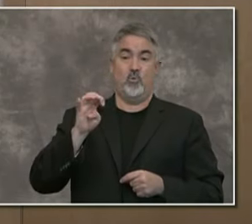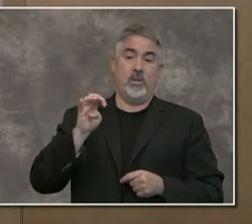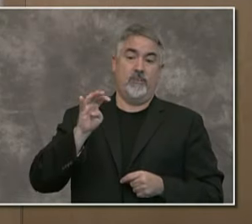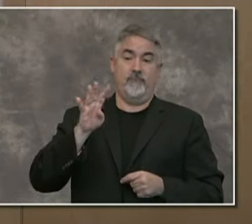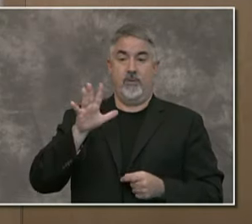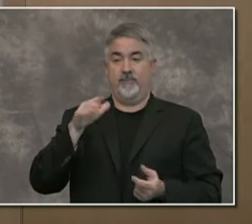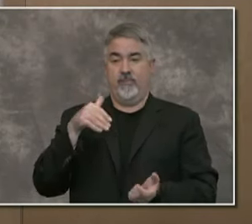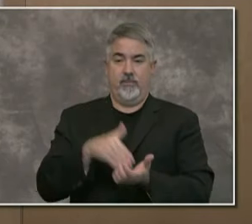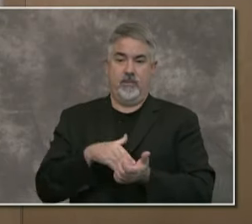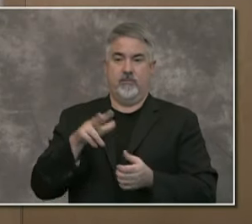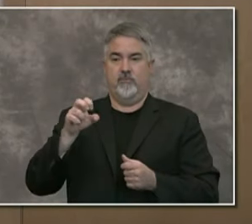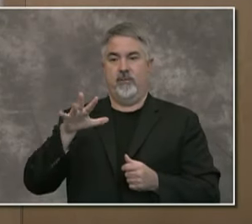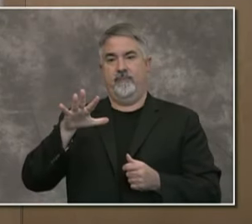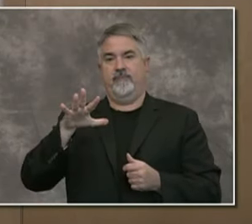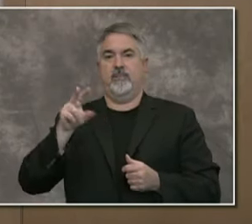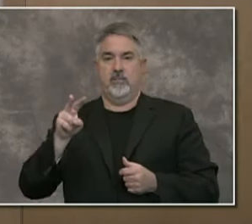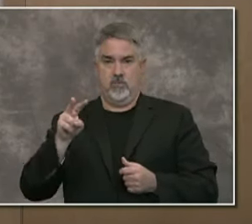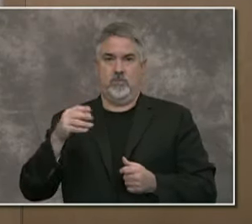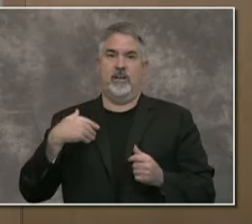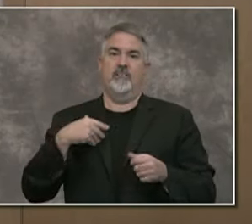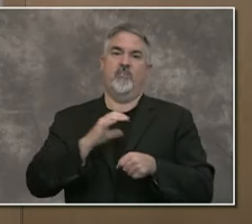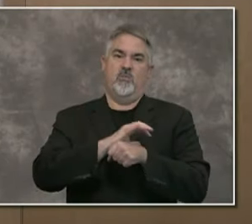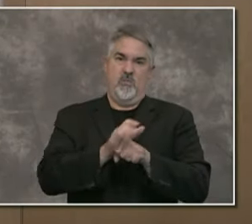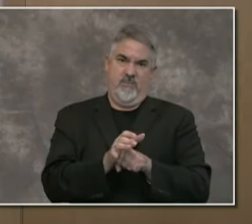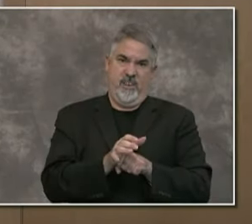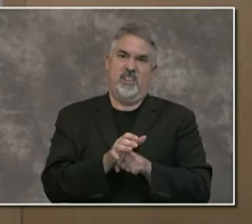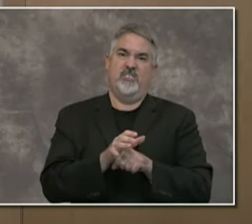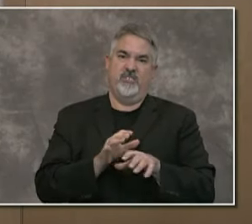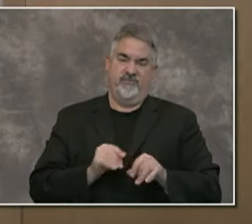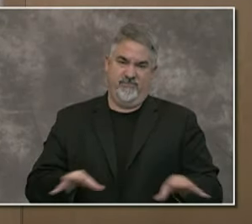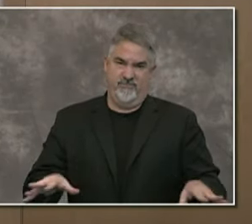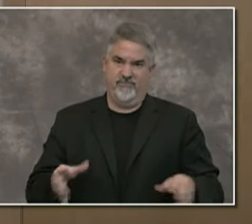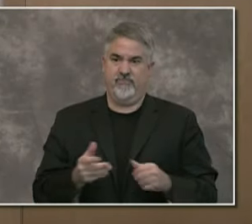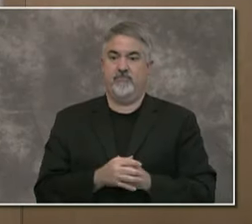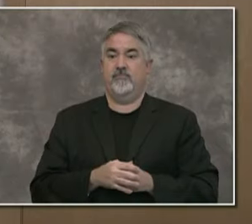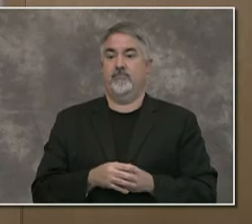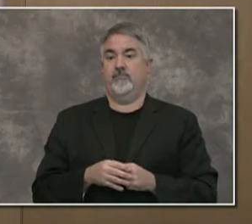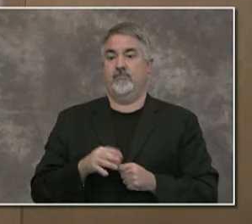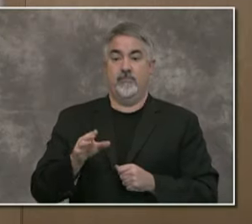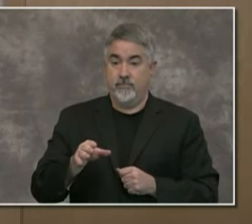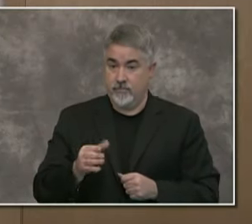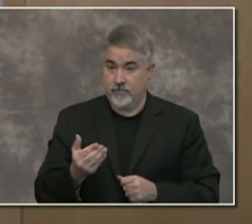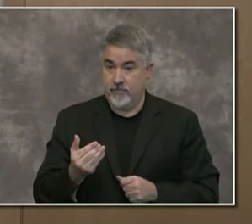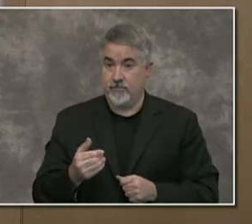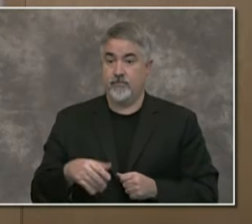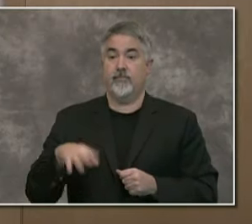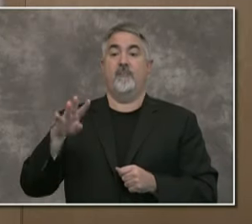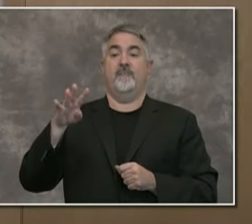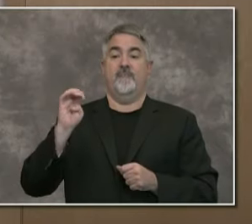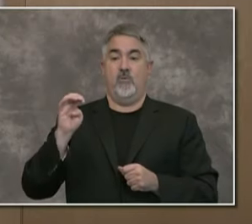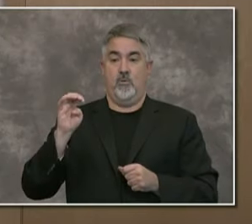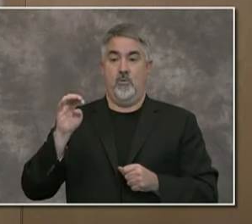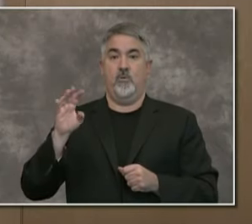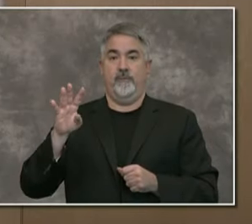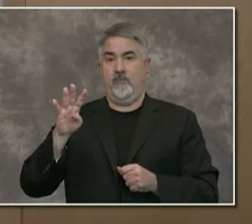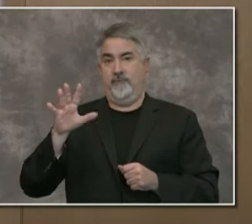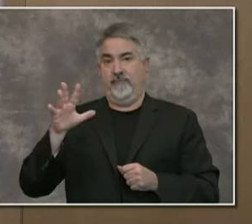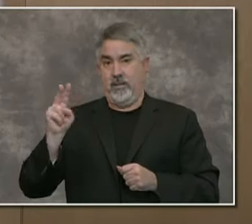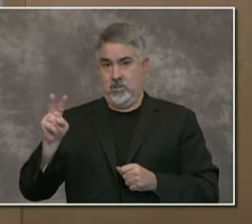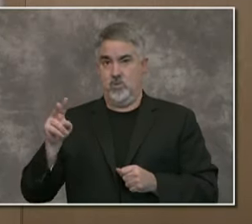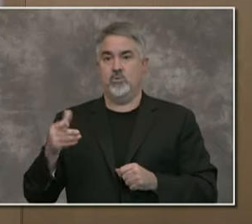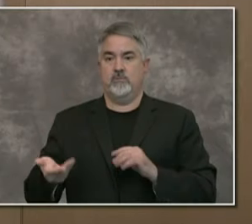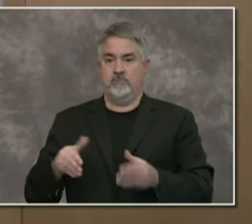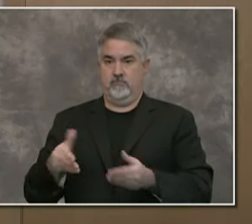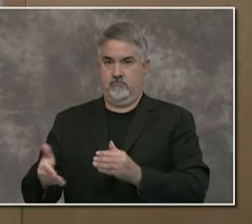404,352 positive cases, including 452 deaths. Today, the County of San